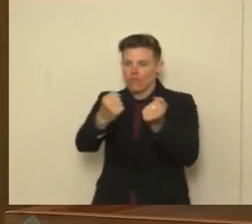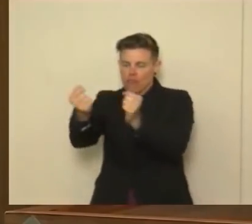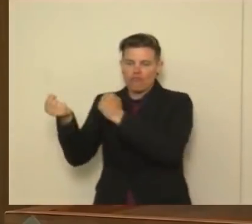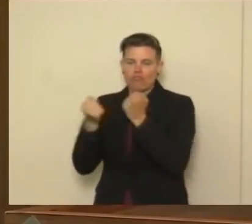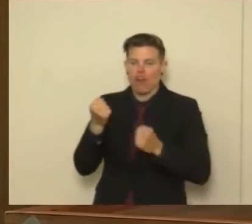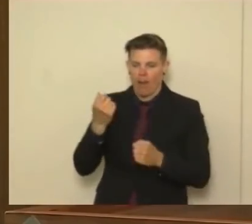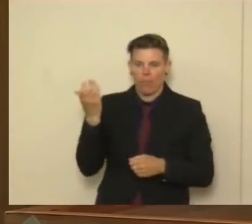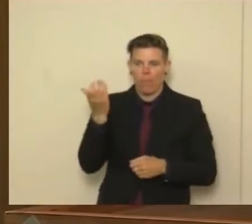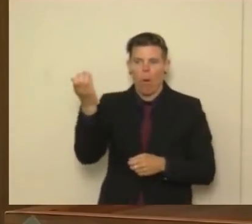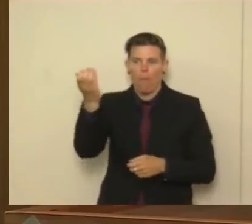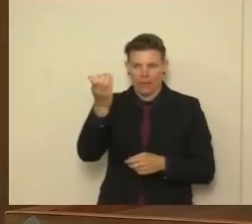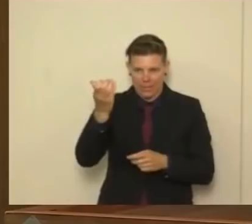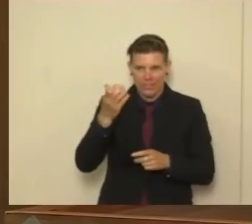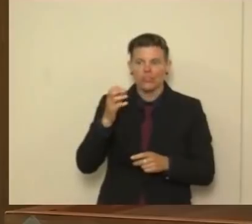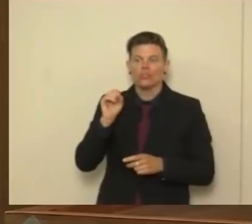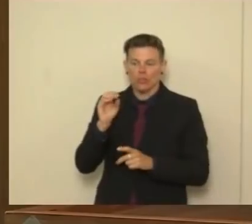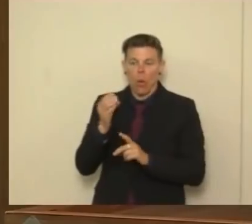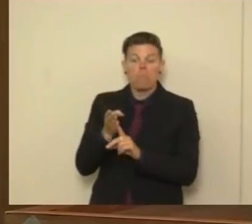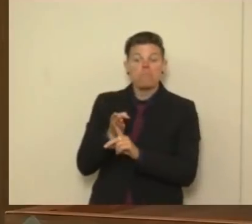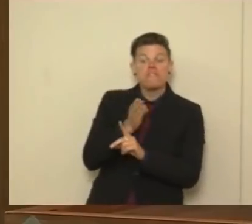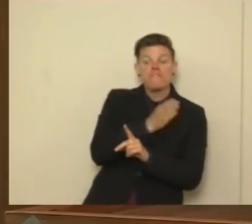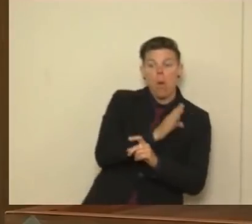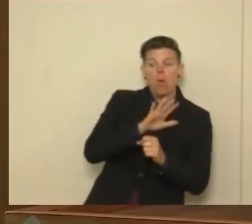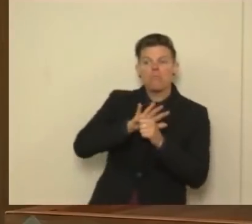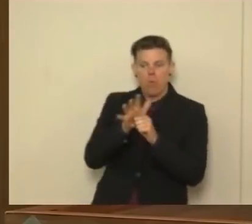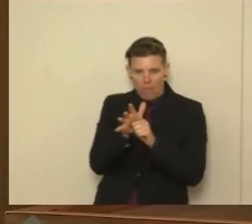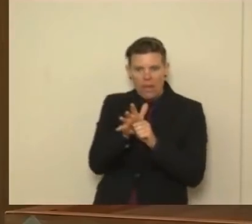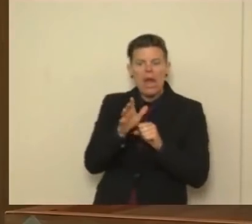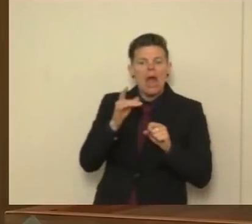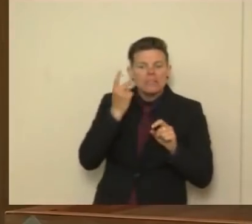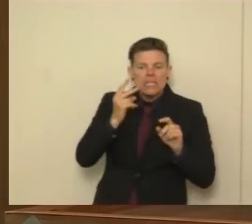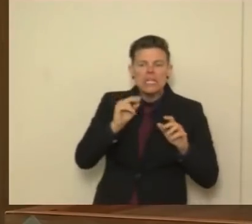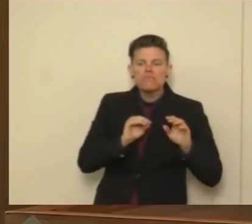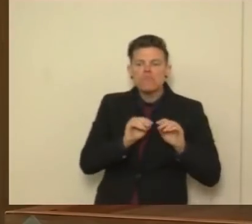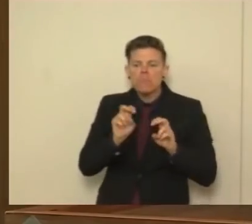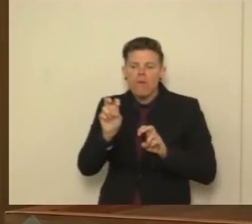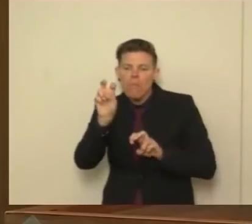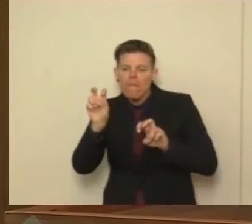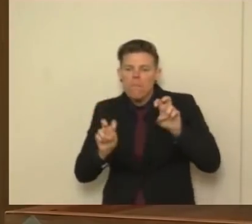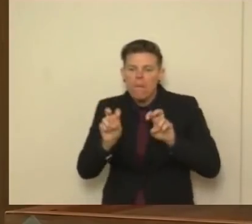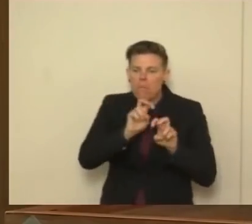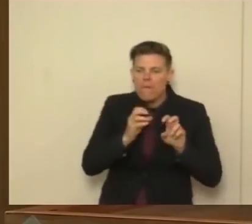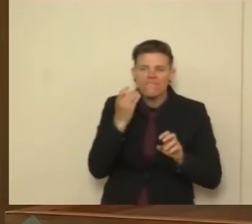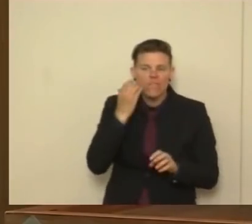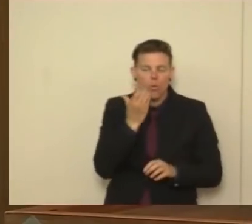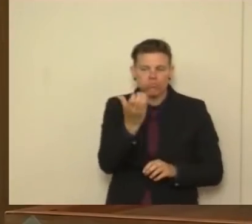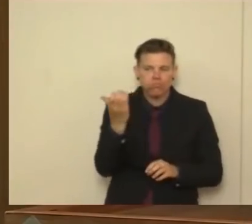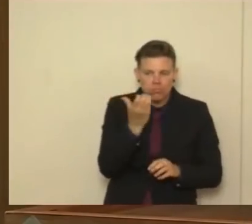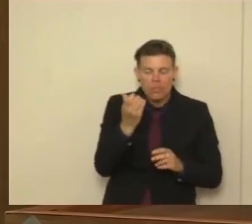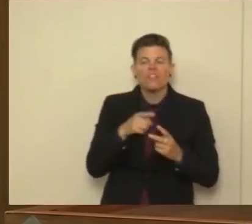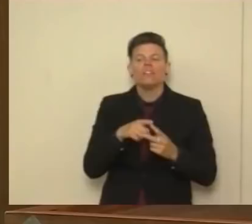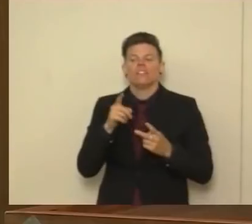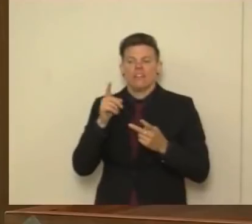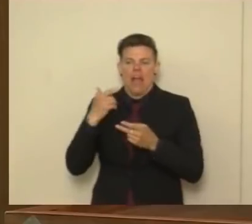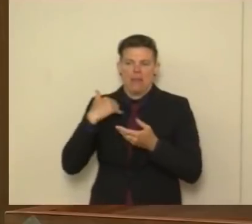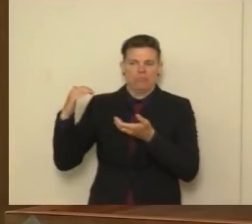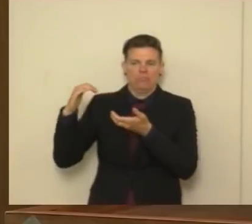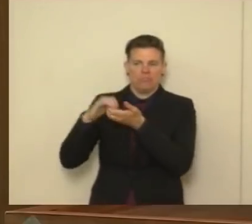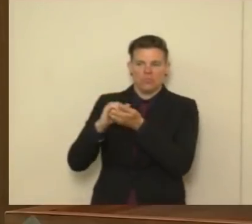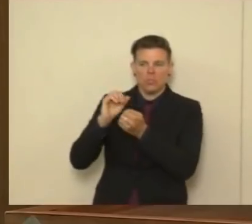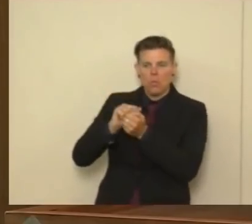pre-COVID levels of moving about, and we now know, thanks to our help from our partners at Los Alamos National Lab,